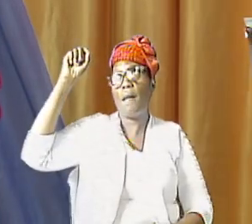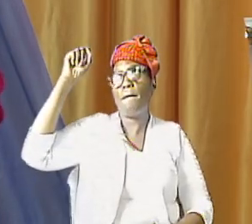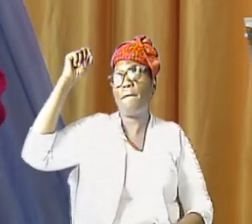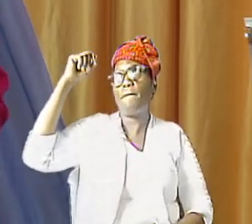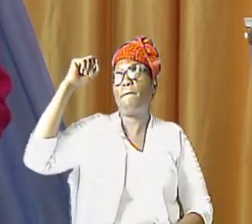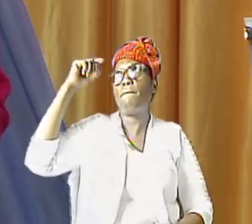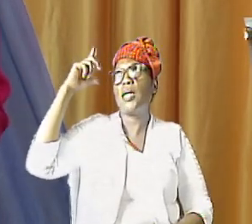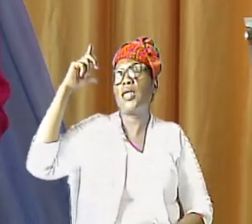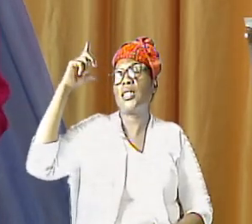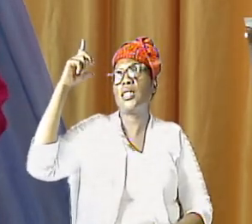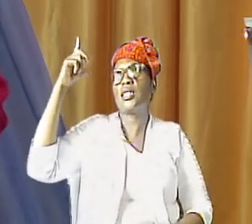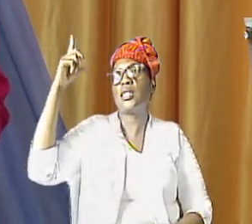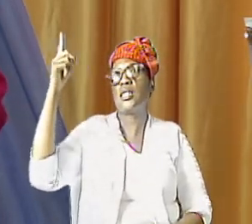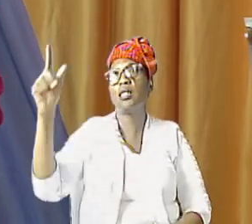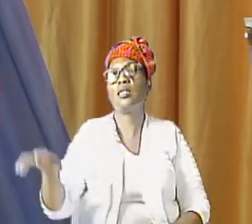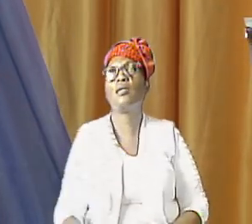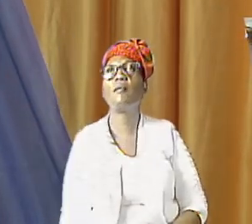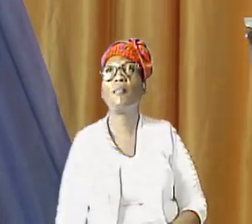Now,